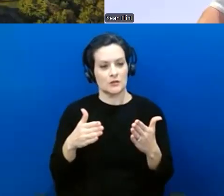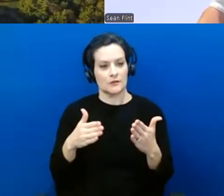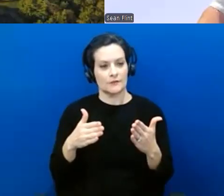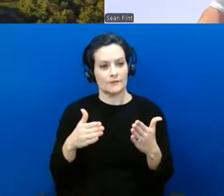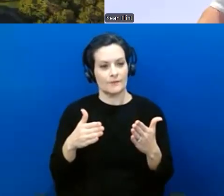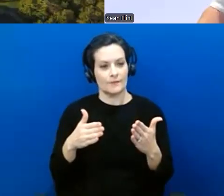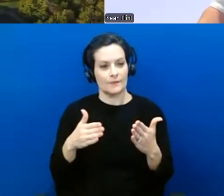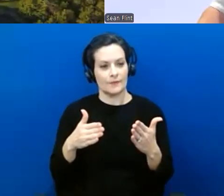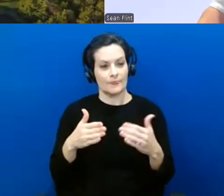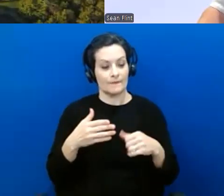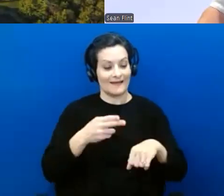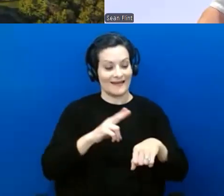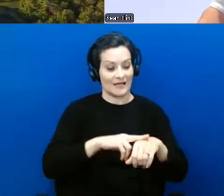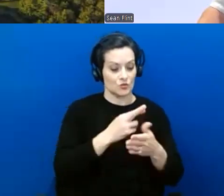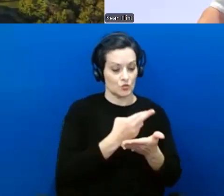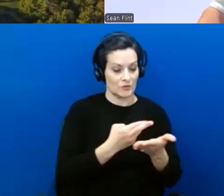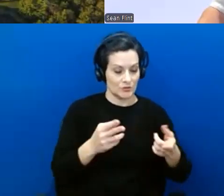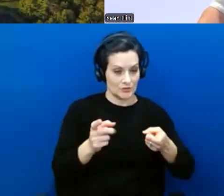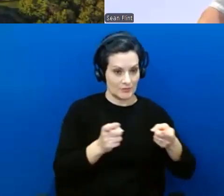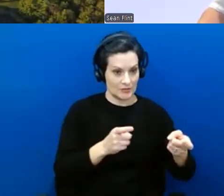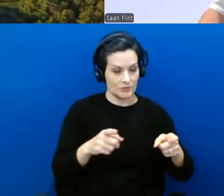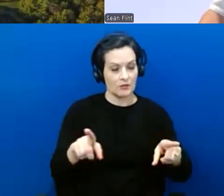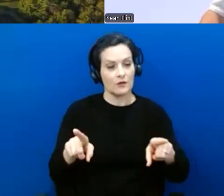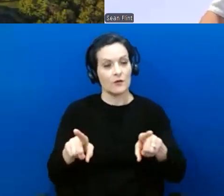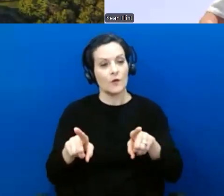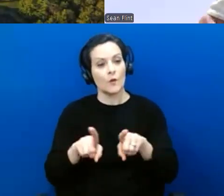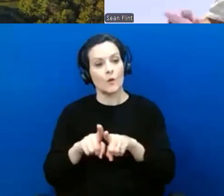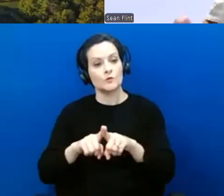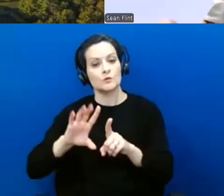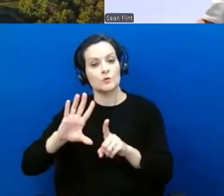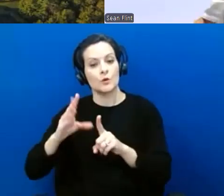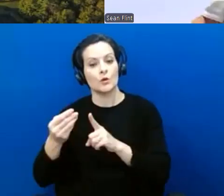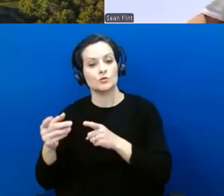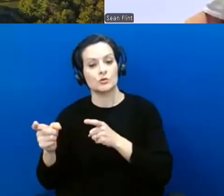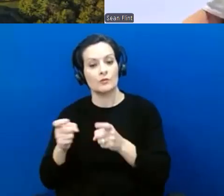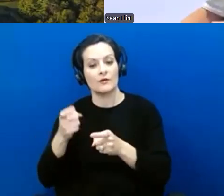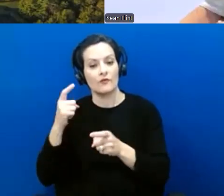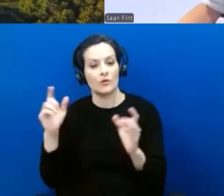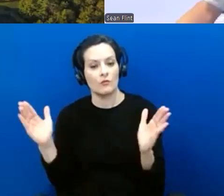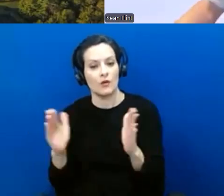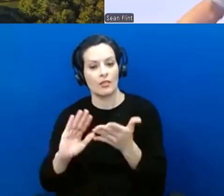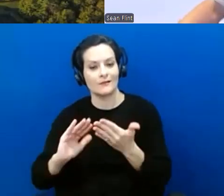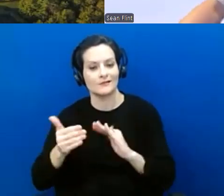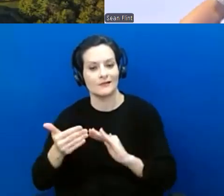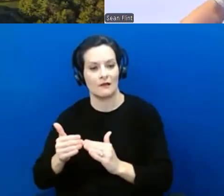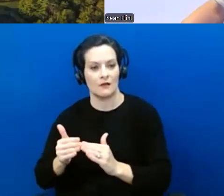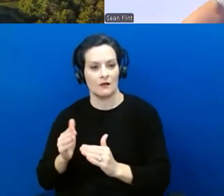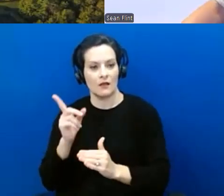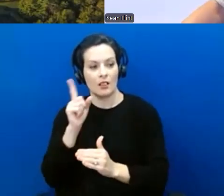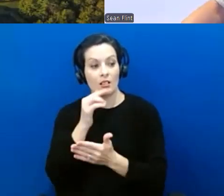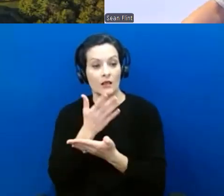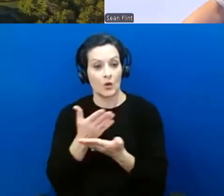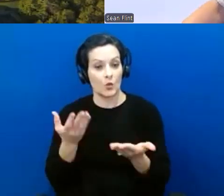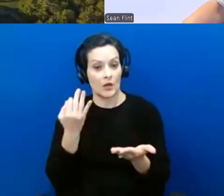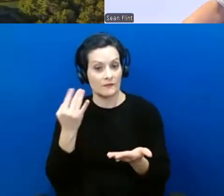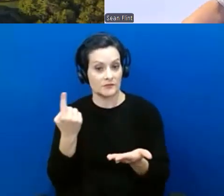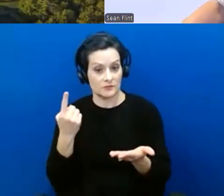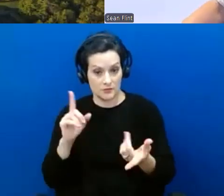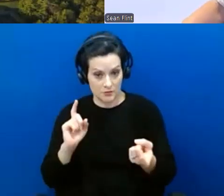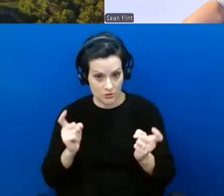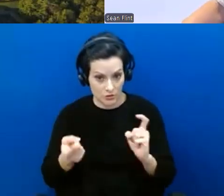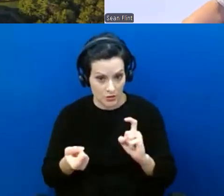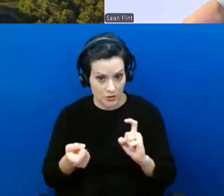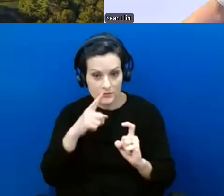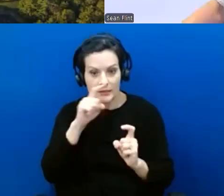both the natural resource management, but also sort of like cultural management of your small town and what that might look like if it changes because of